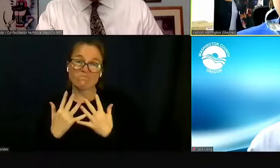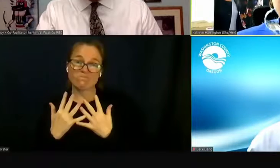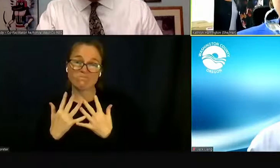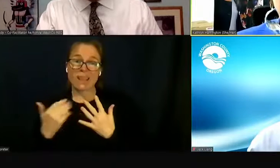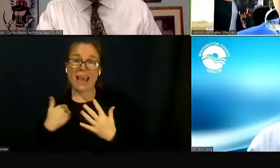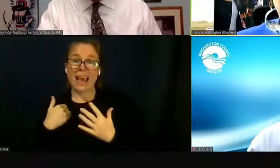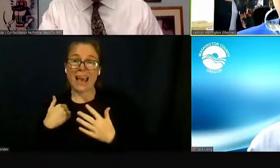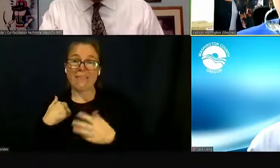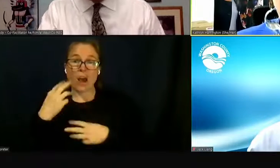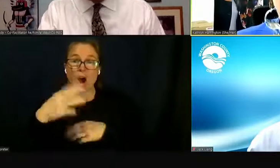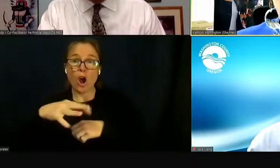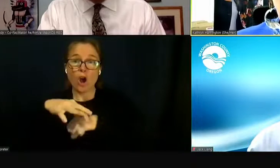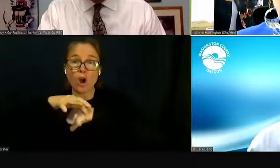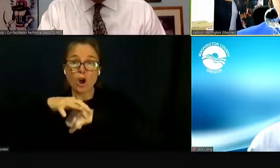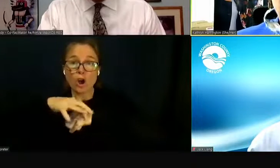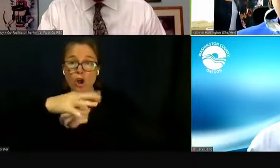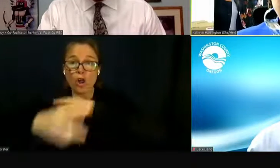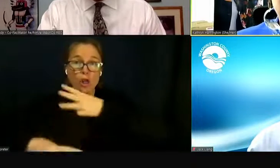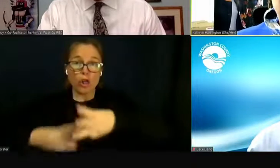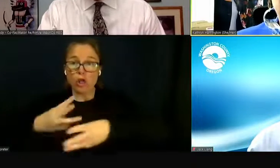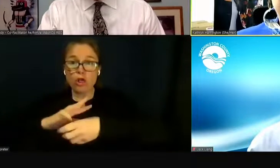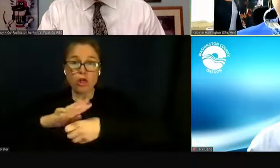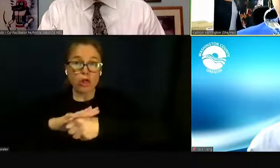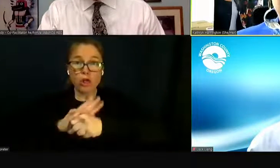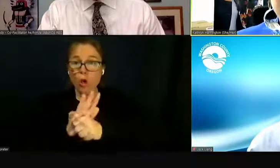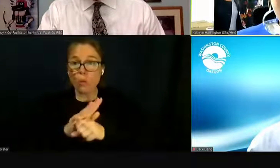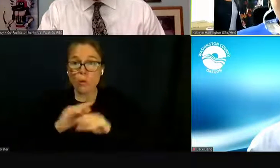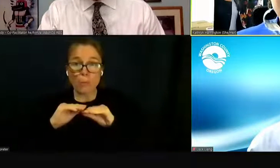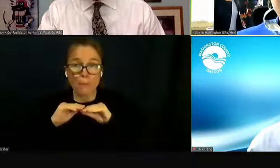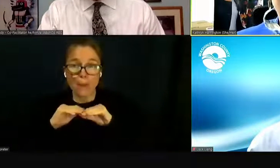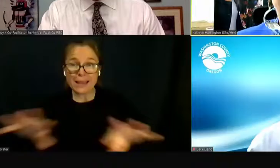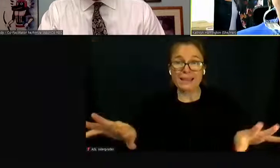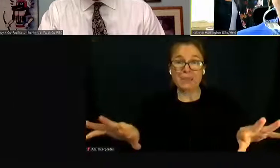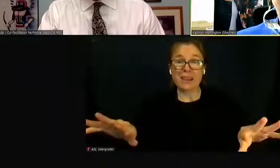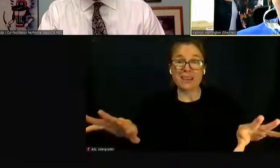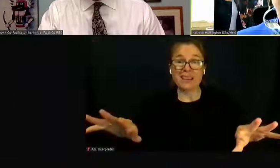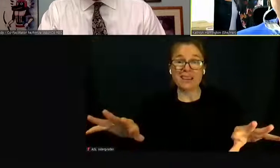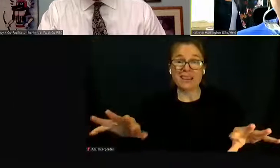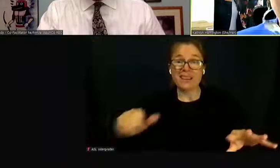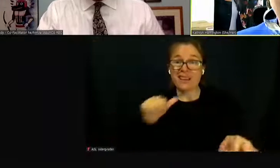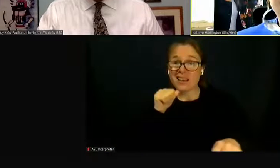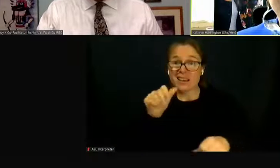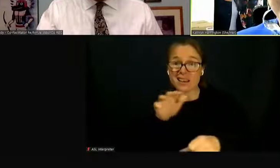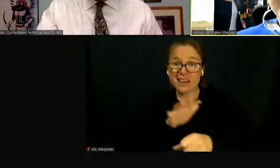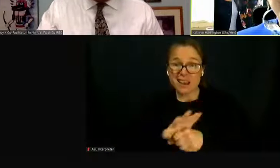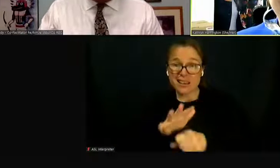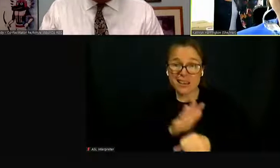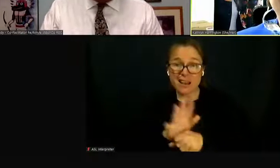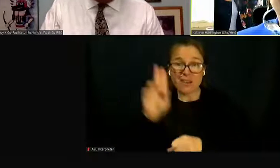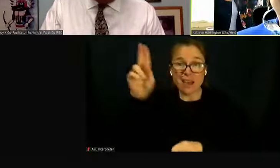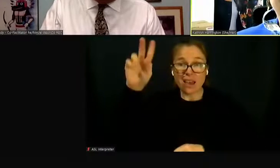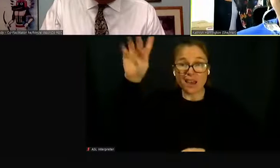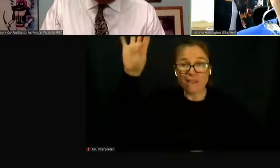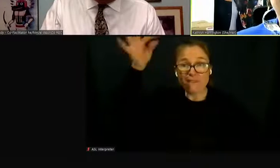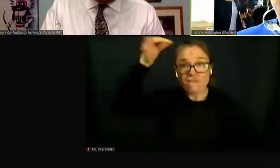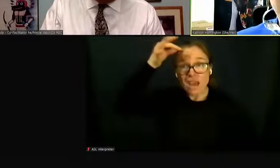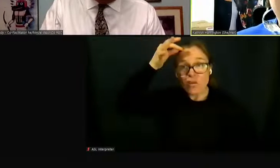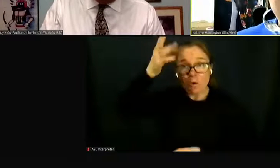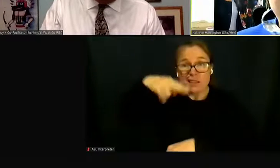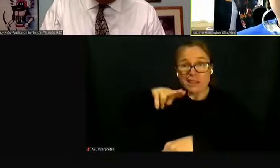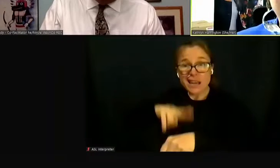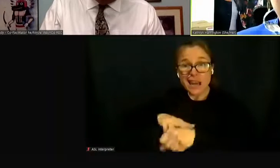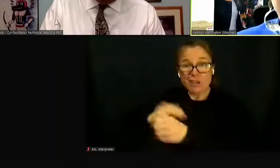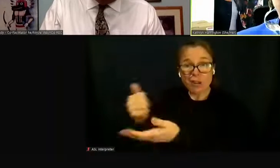global pandemic, a lack of a national response and strategy. So